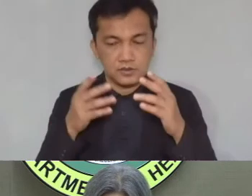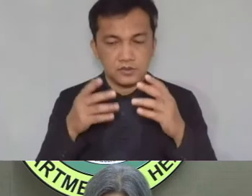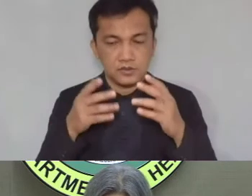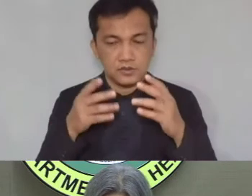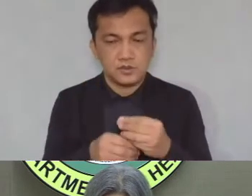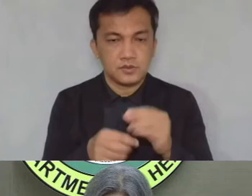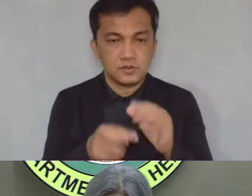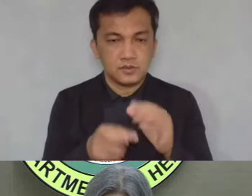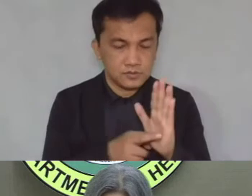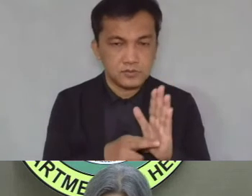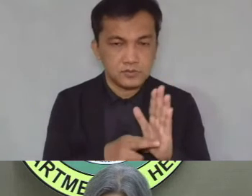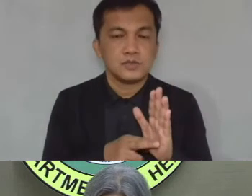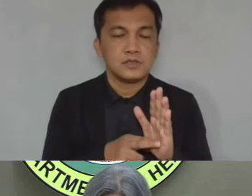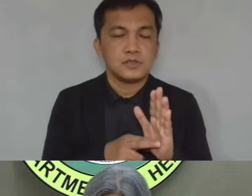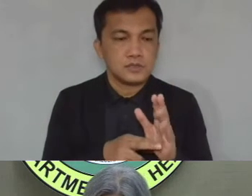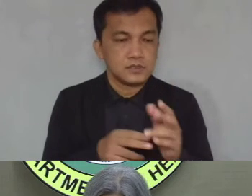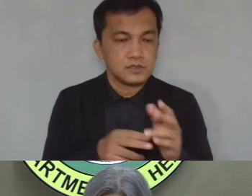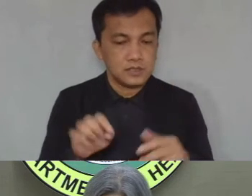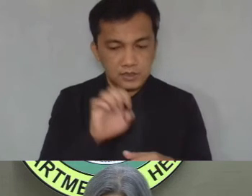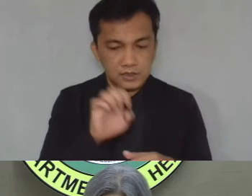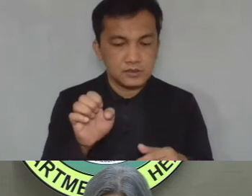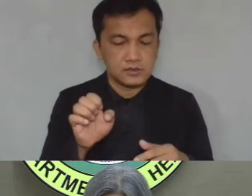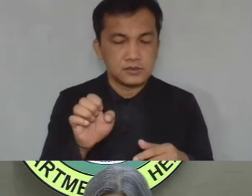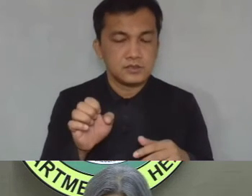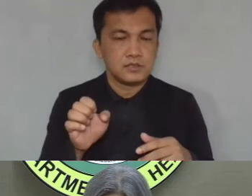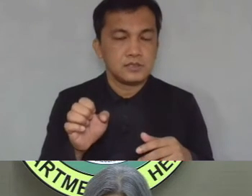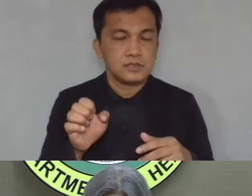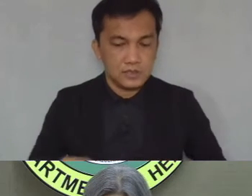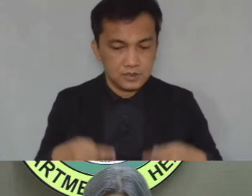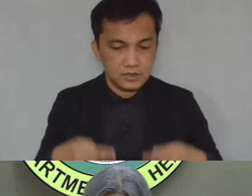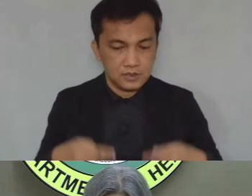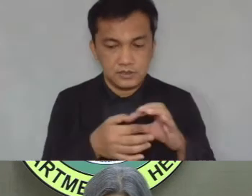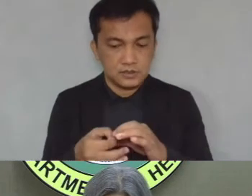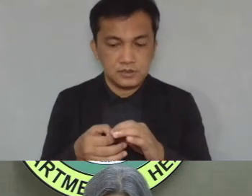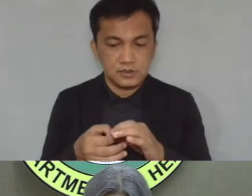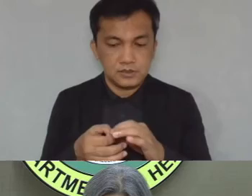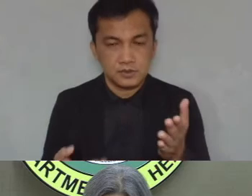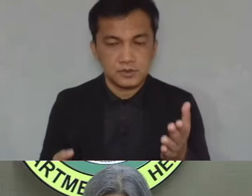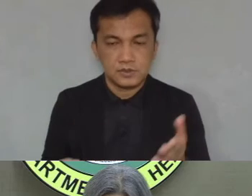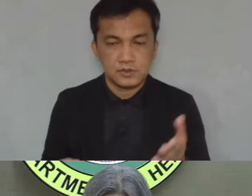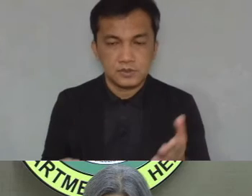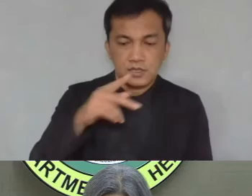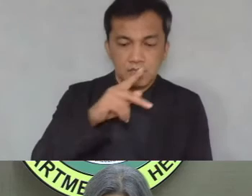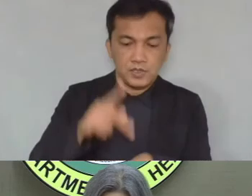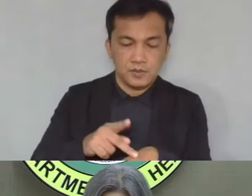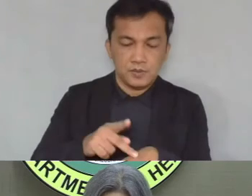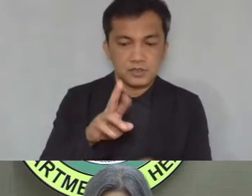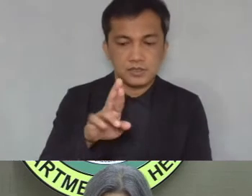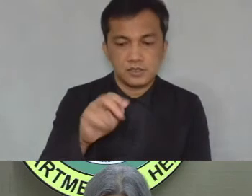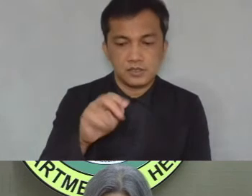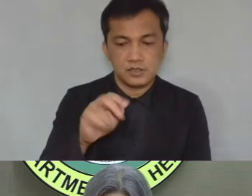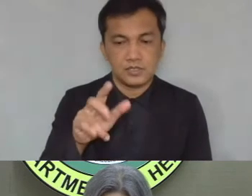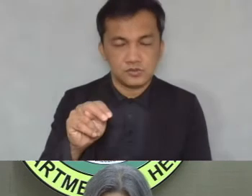the regulation of telehealth services and e-health related devices, the